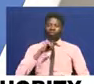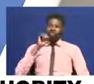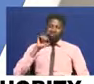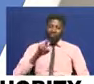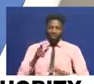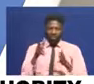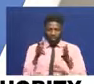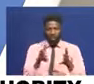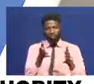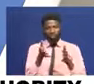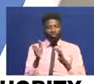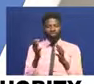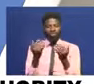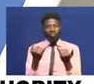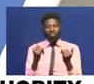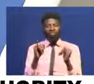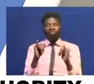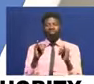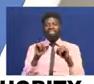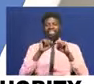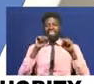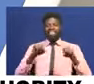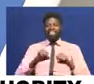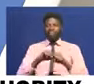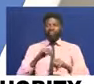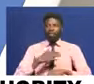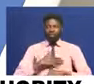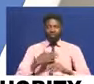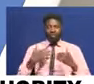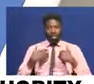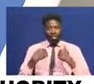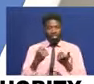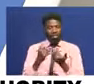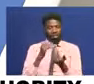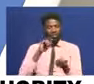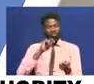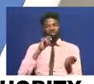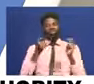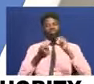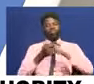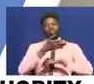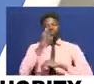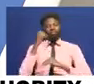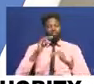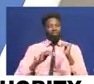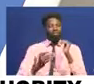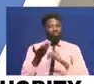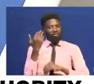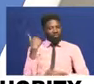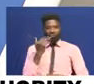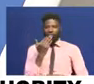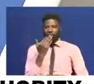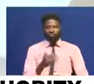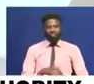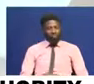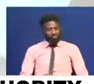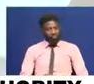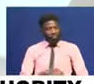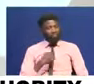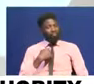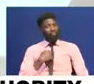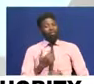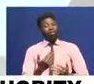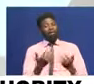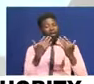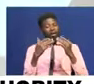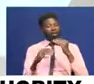take this opportunity to try and transform our healthcare system into something that is much better than it was before. Thank you. I don't want to add anything else,